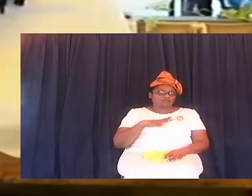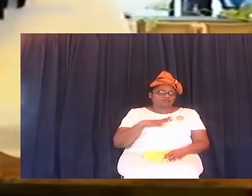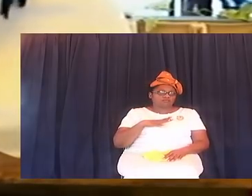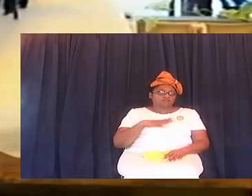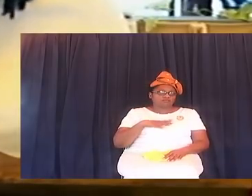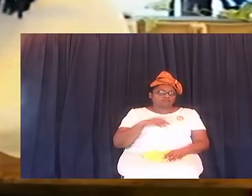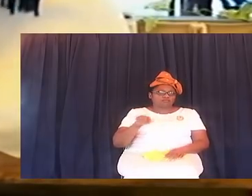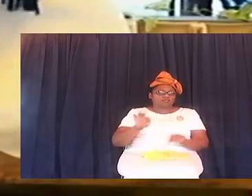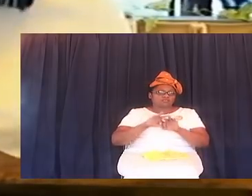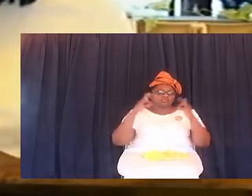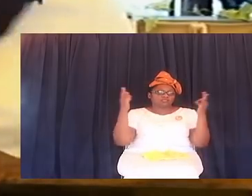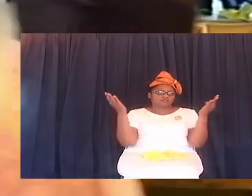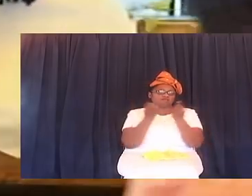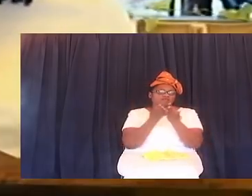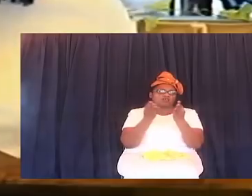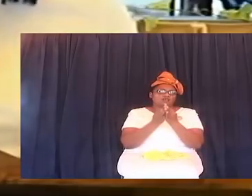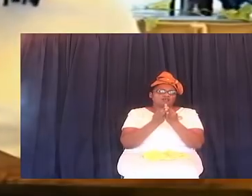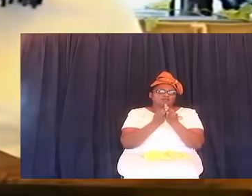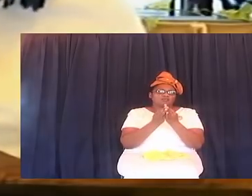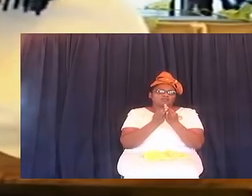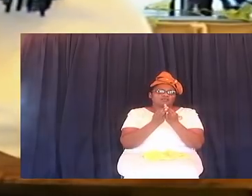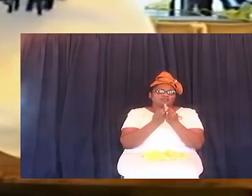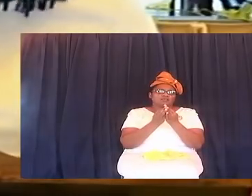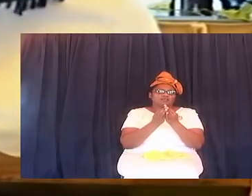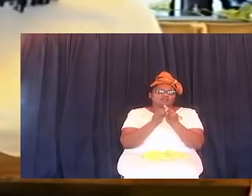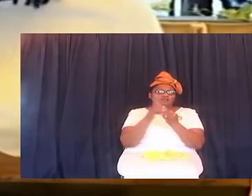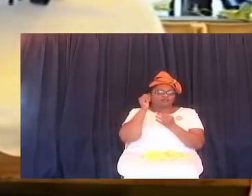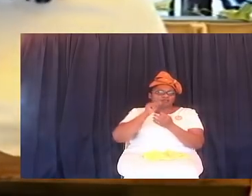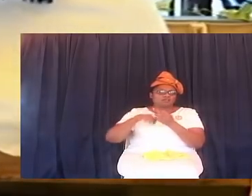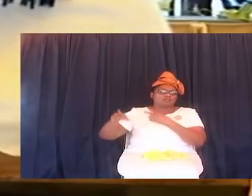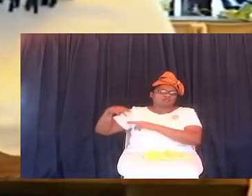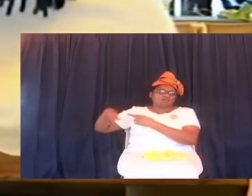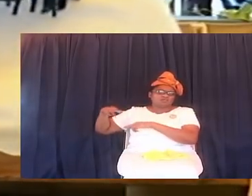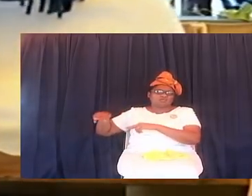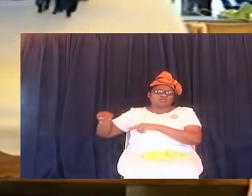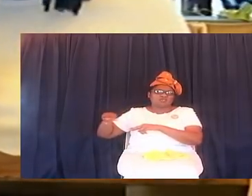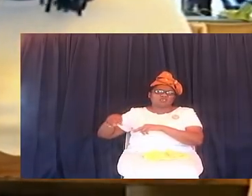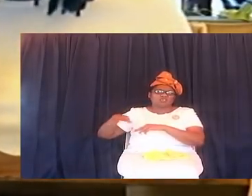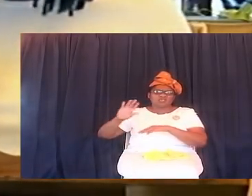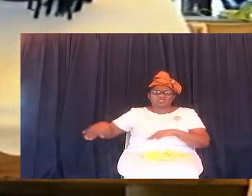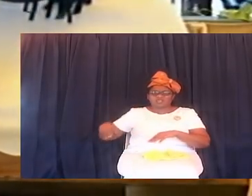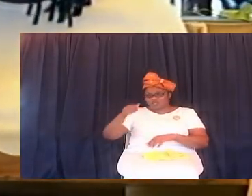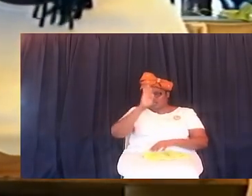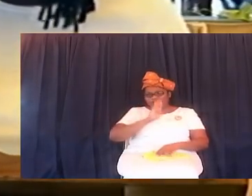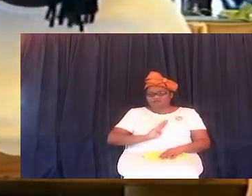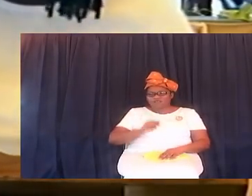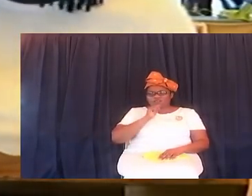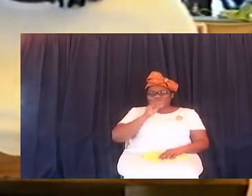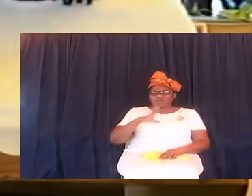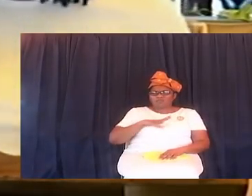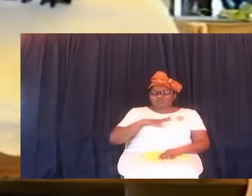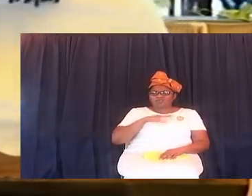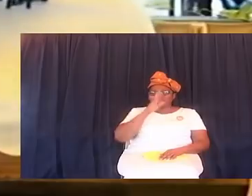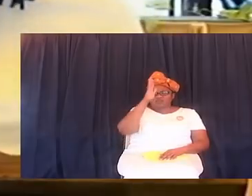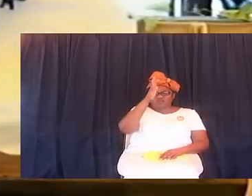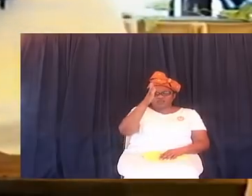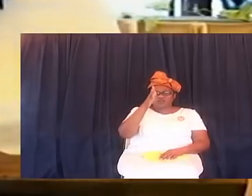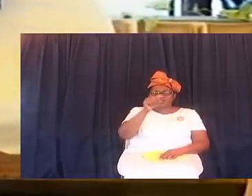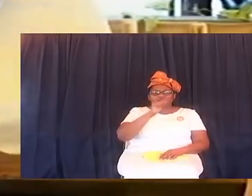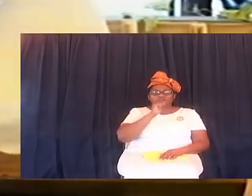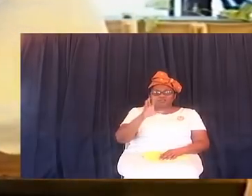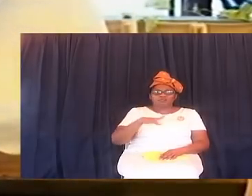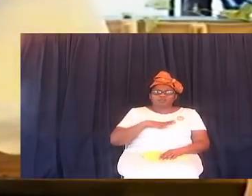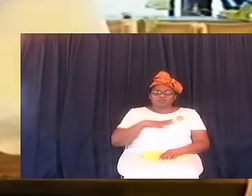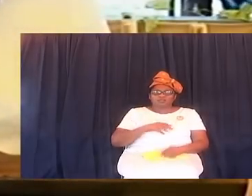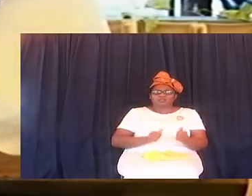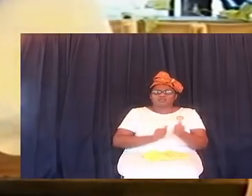This family and her role as a child of God, mother and grandmother, was the most important thing to